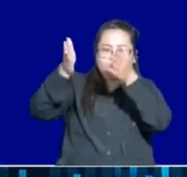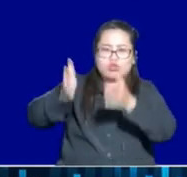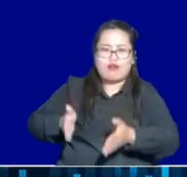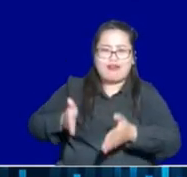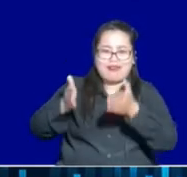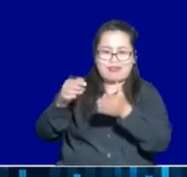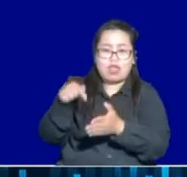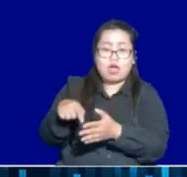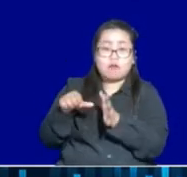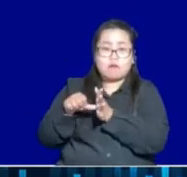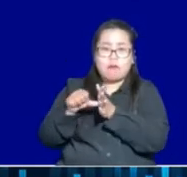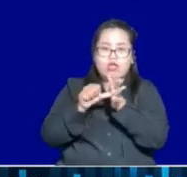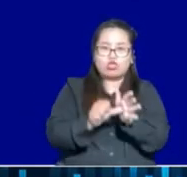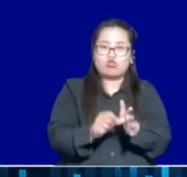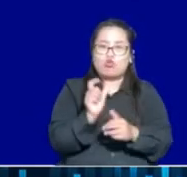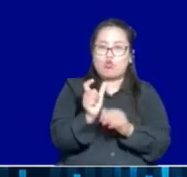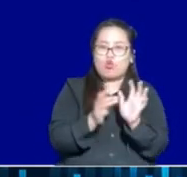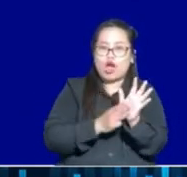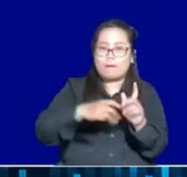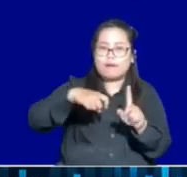sell through platforms